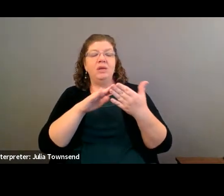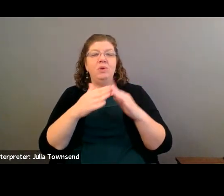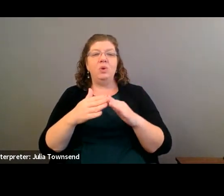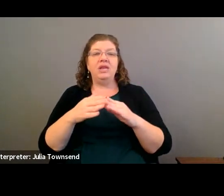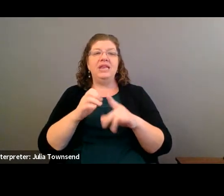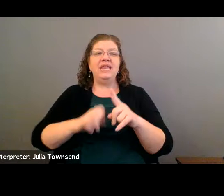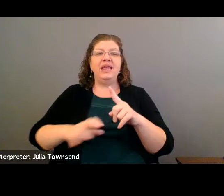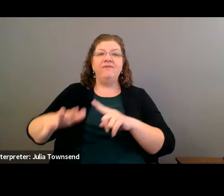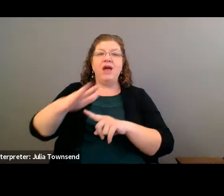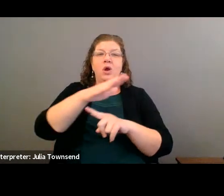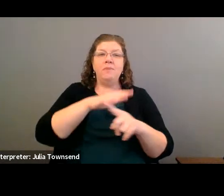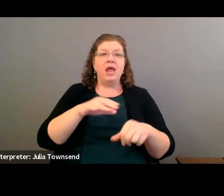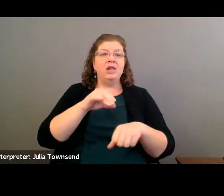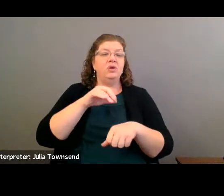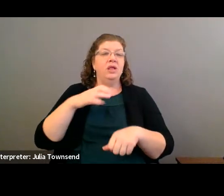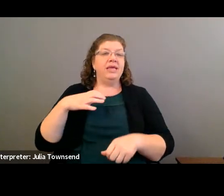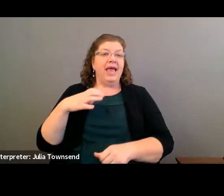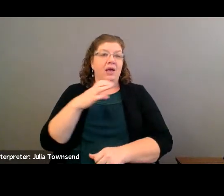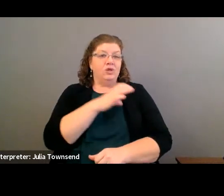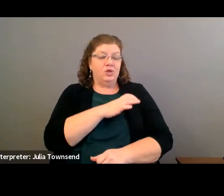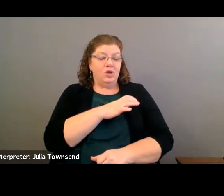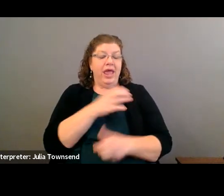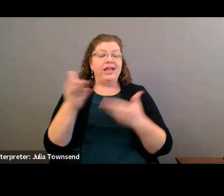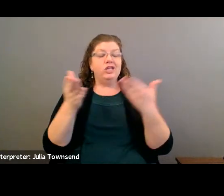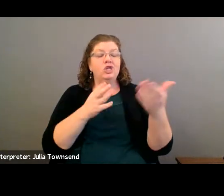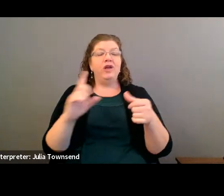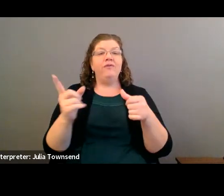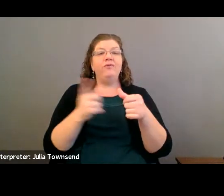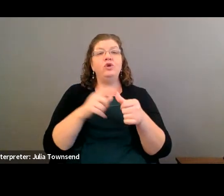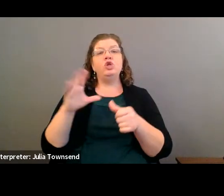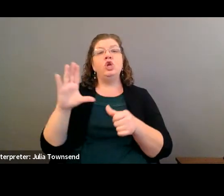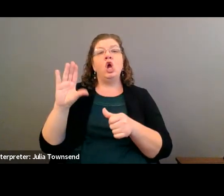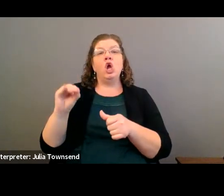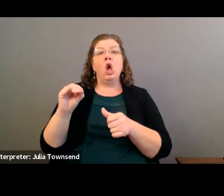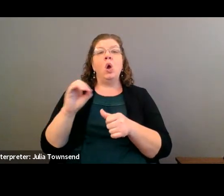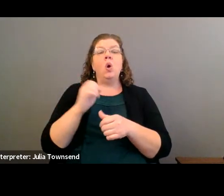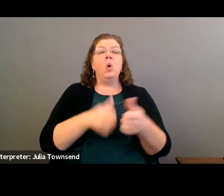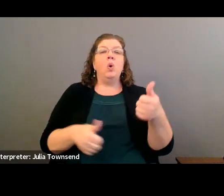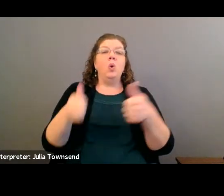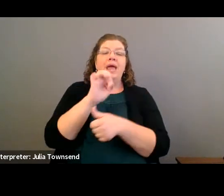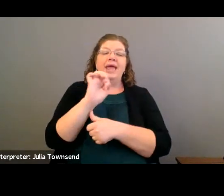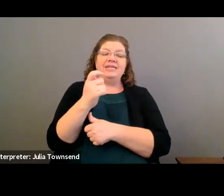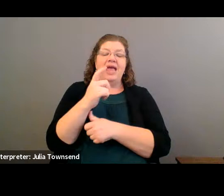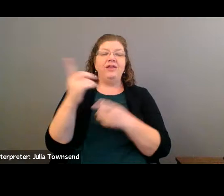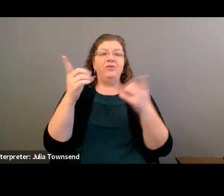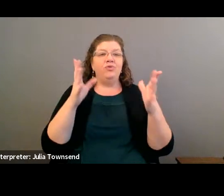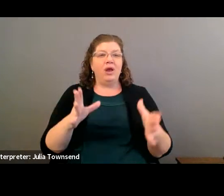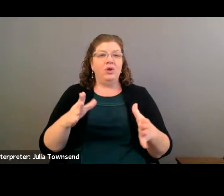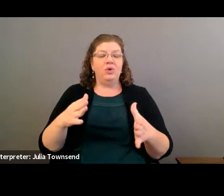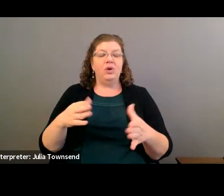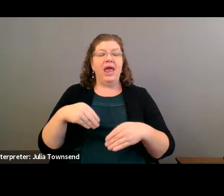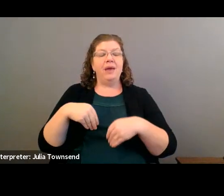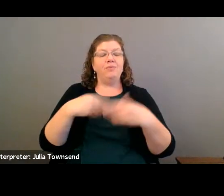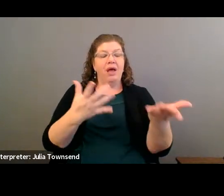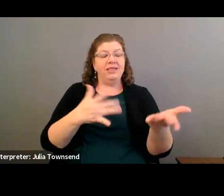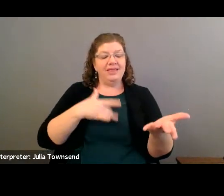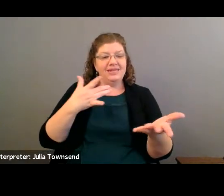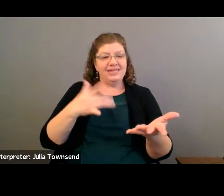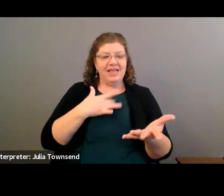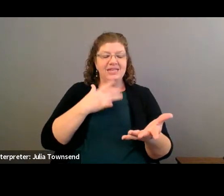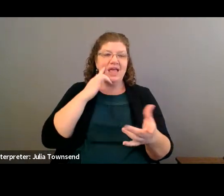as its first co-executive director and really brought that sense of environmentalism. I say it's in our DNA